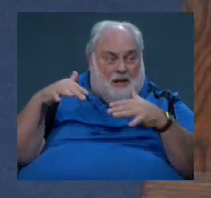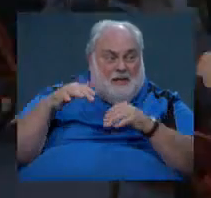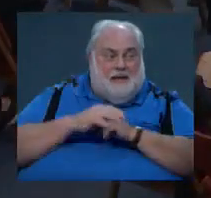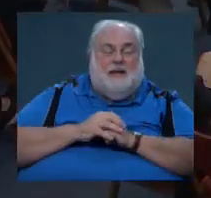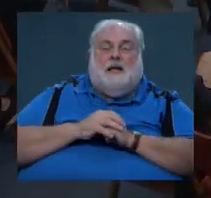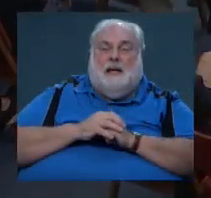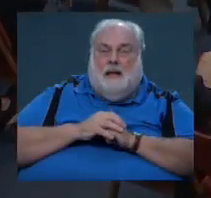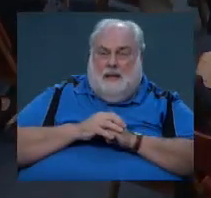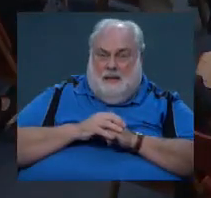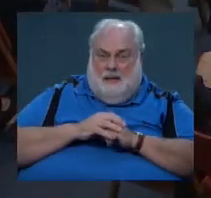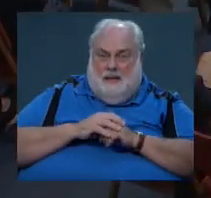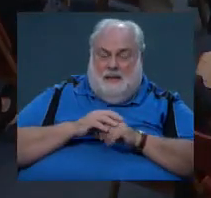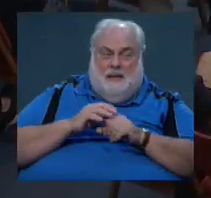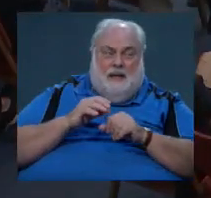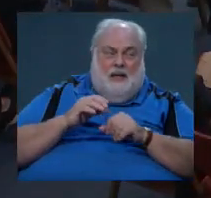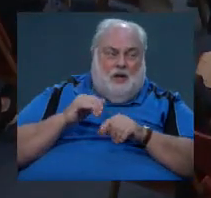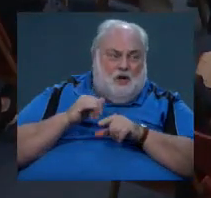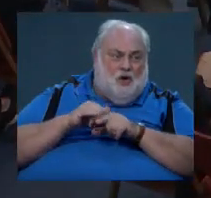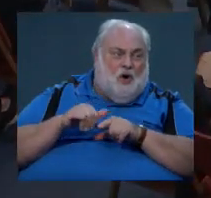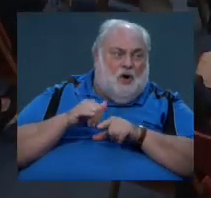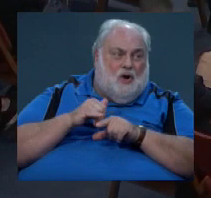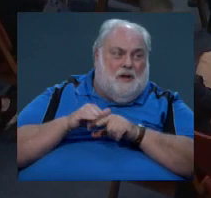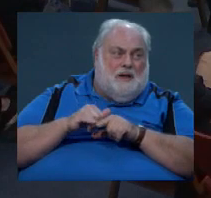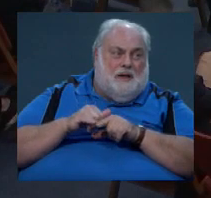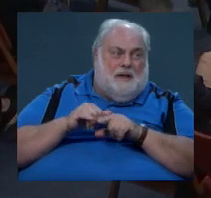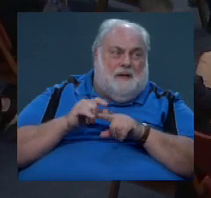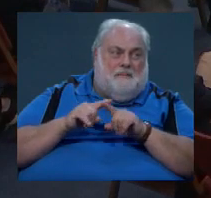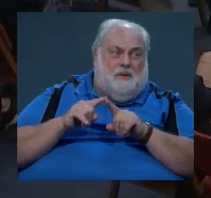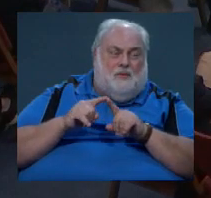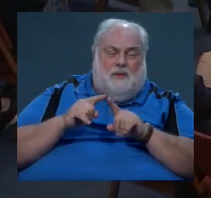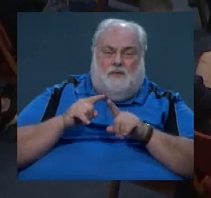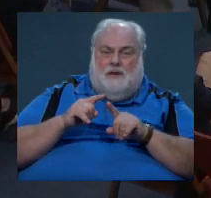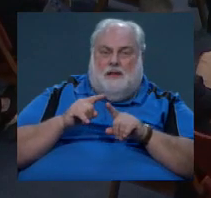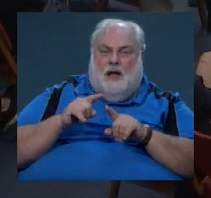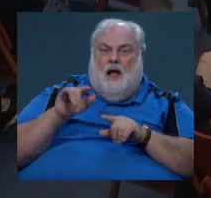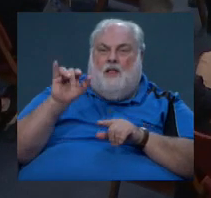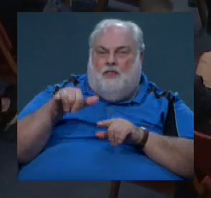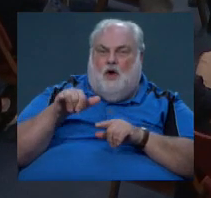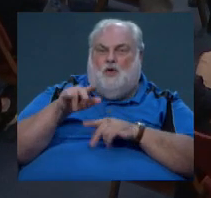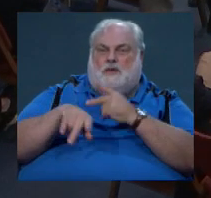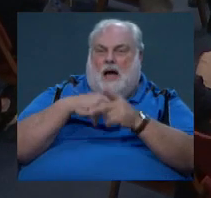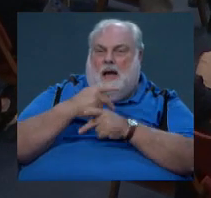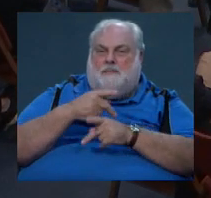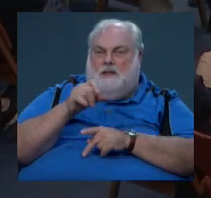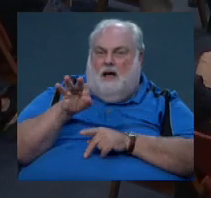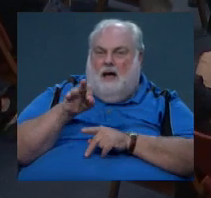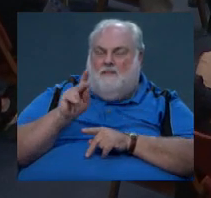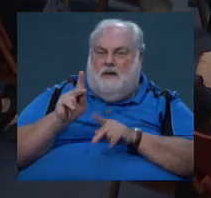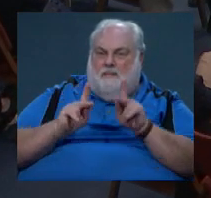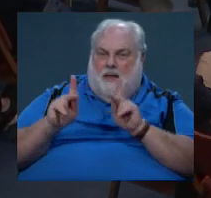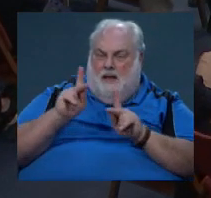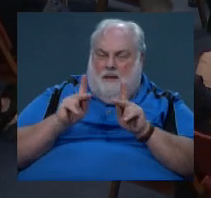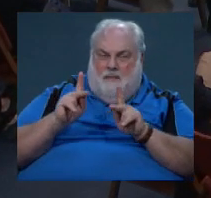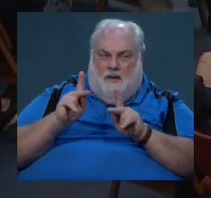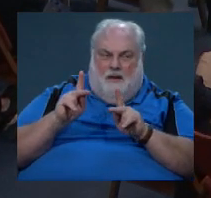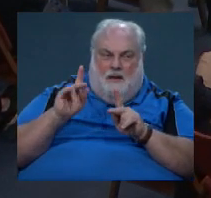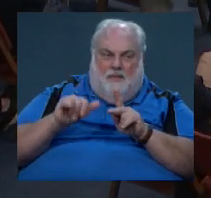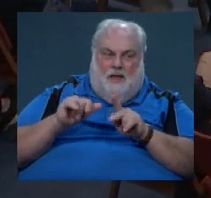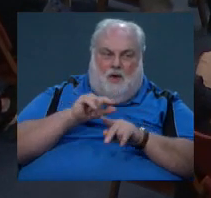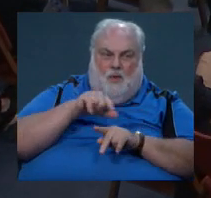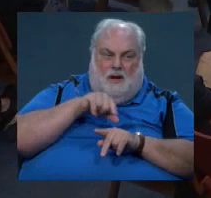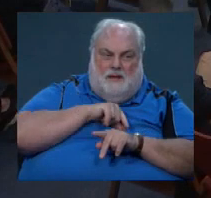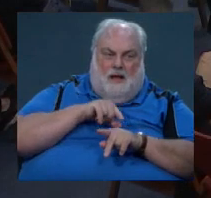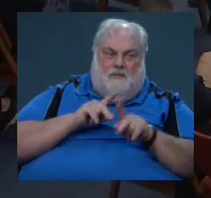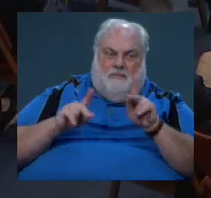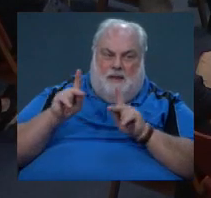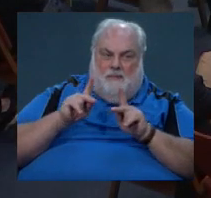people can make those kind of noises. Cursing and. But please refrain from saying those types of people or the quality